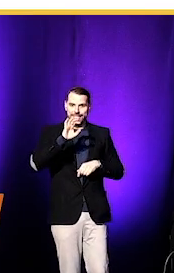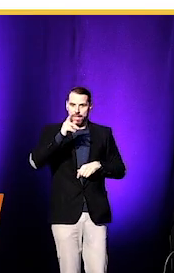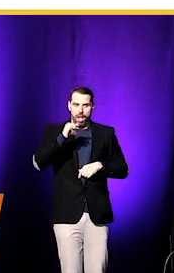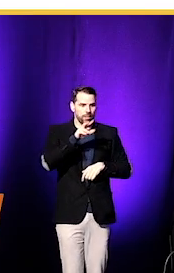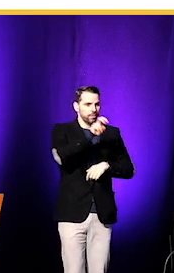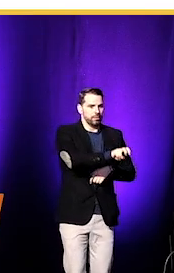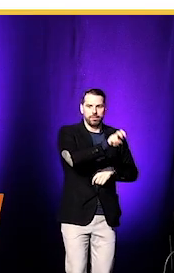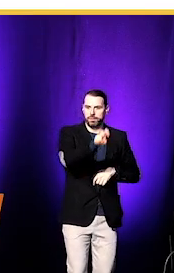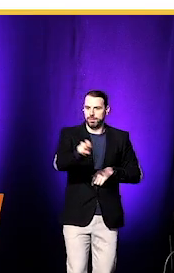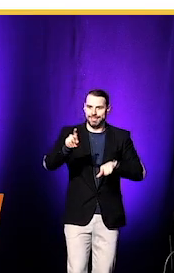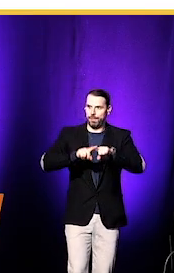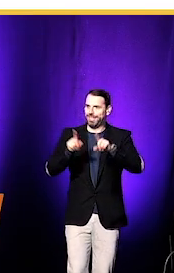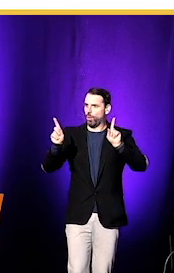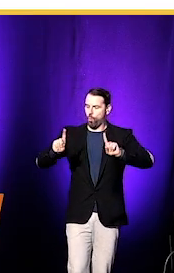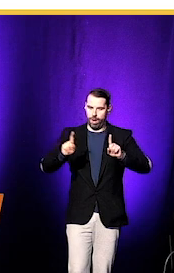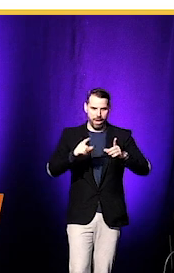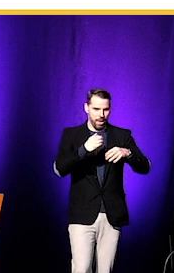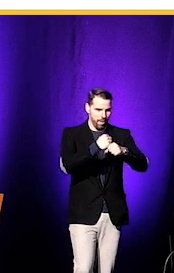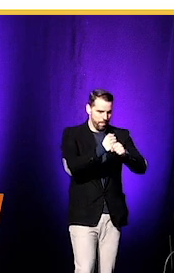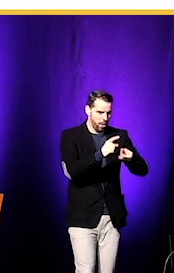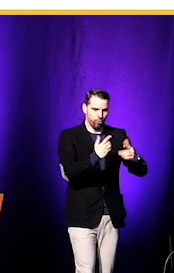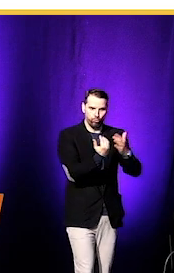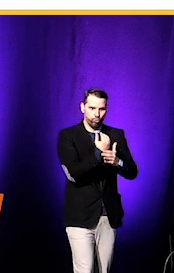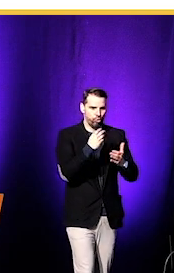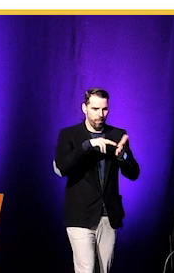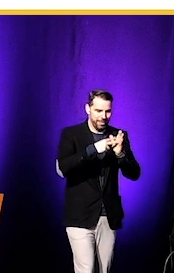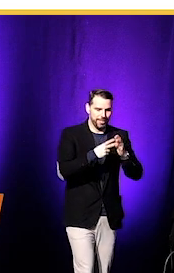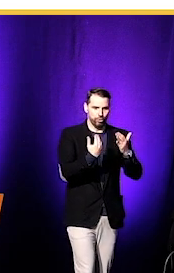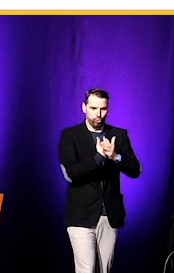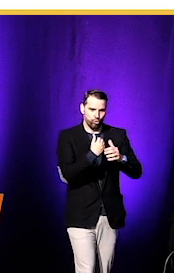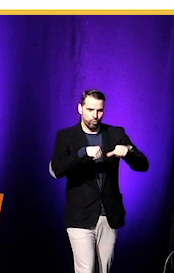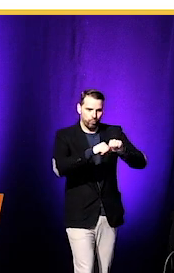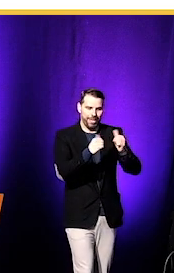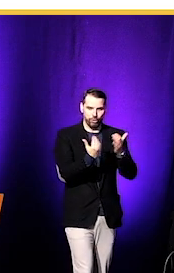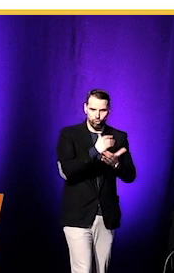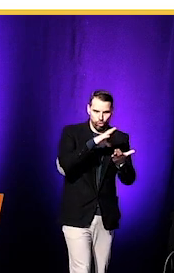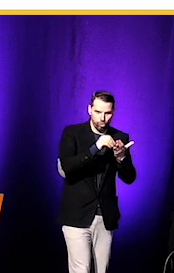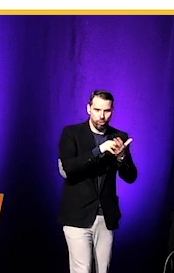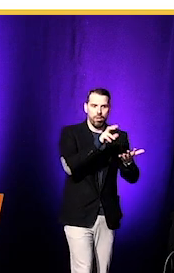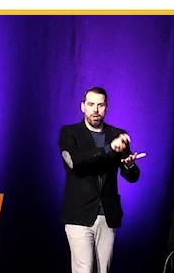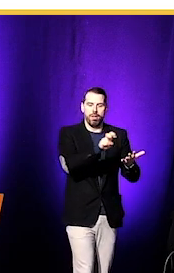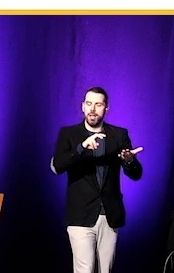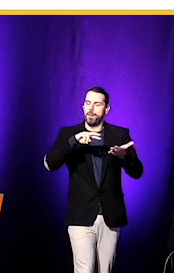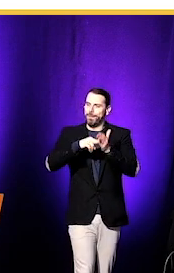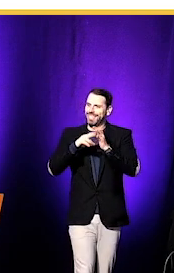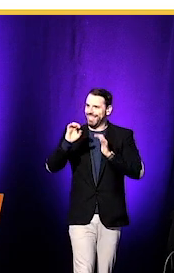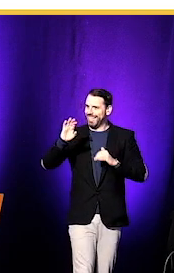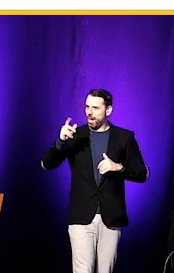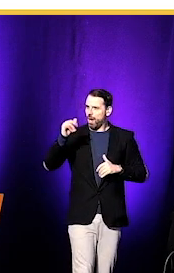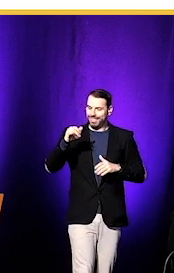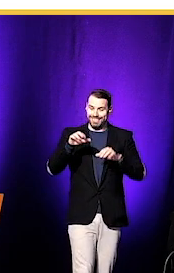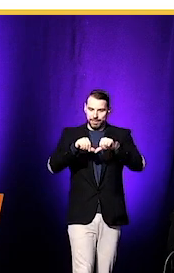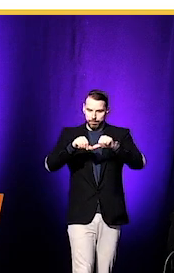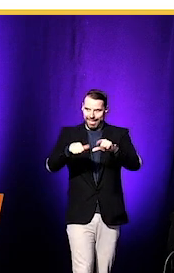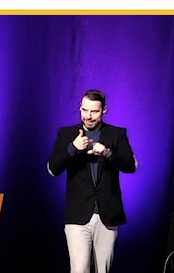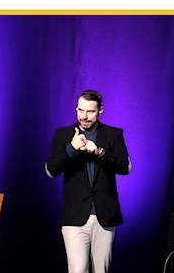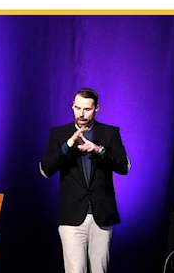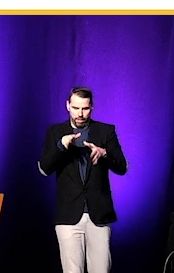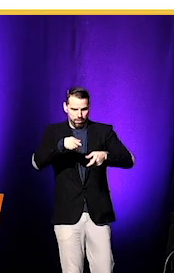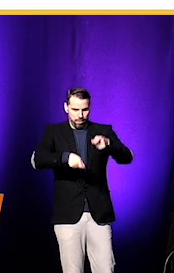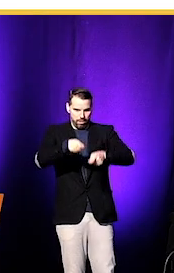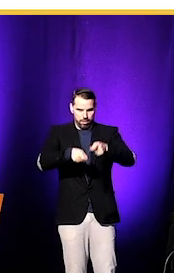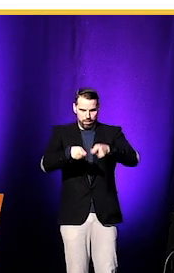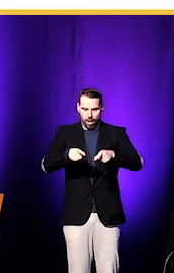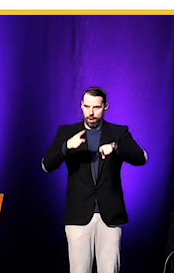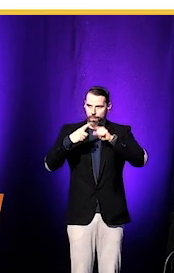and remaking. Its movement allowed the ecology to be continually reimagined in ways that made youth free to move beyond the